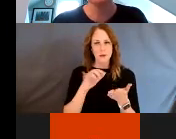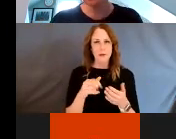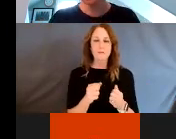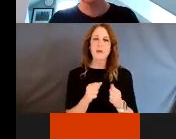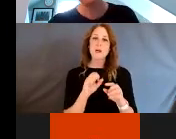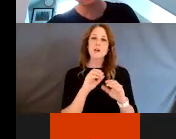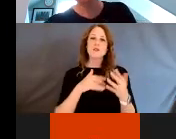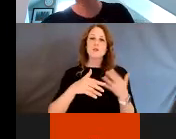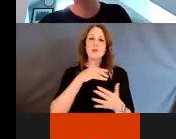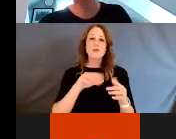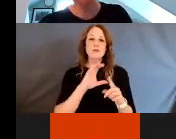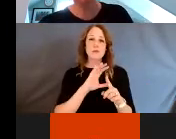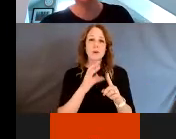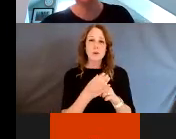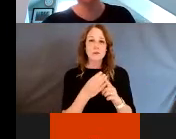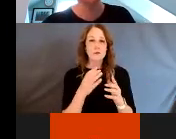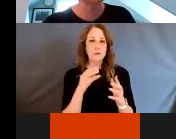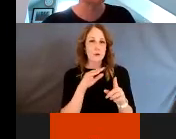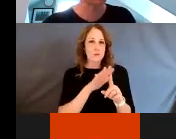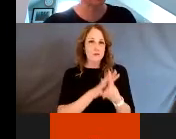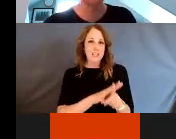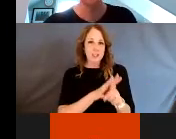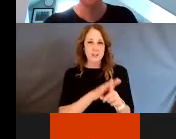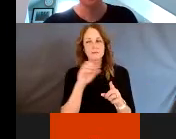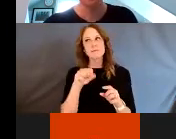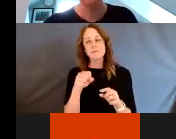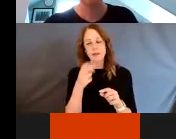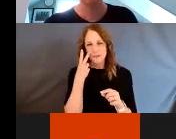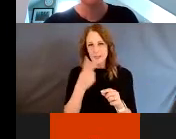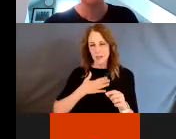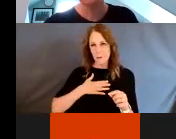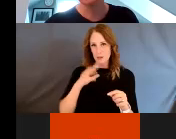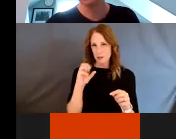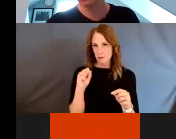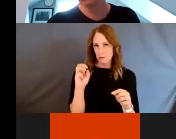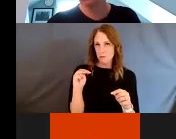pressure. Absolutely. I've been seeing a lot on my own social media, um,